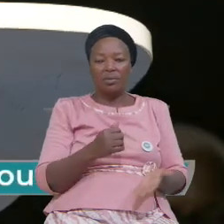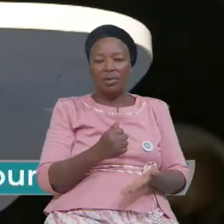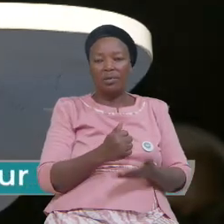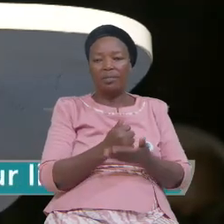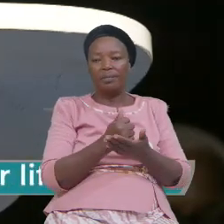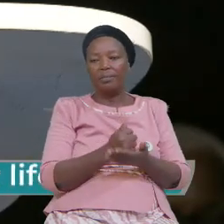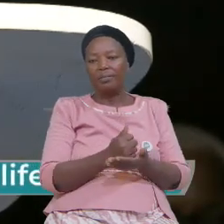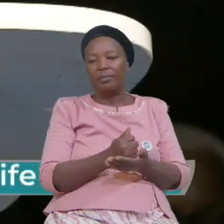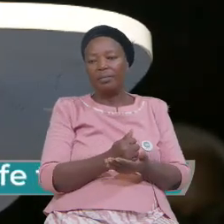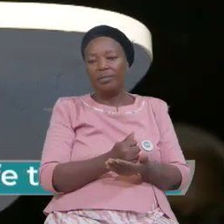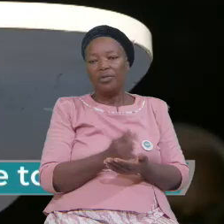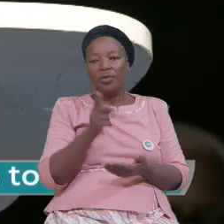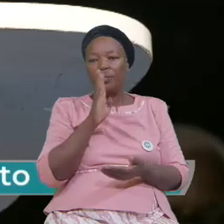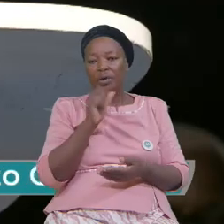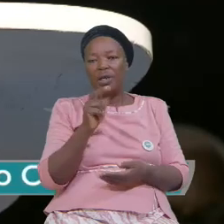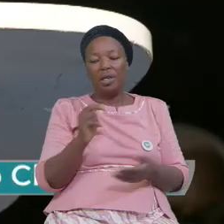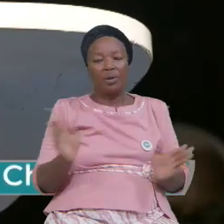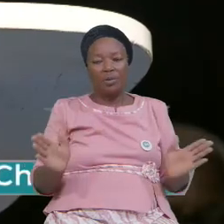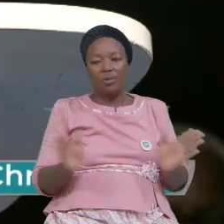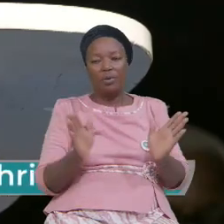You'll be an encouragement to them.